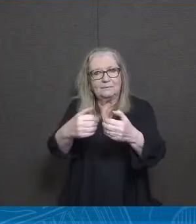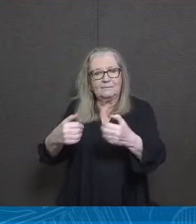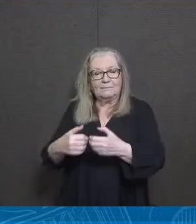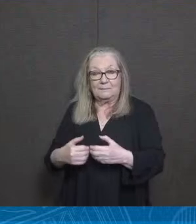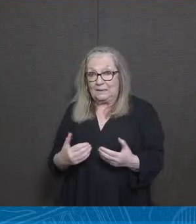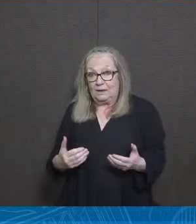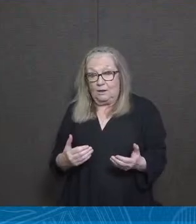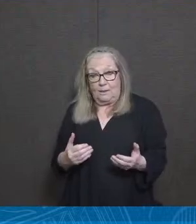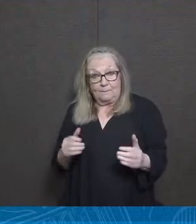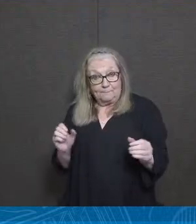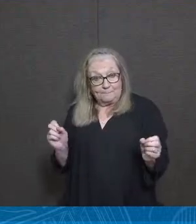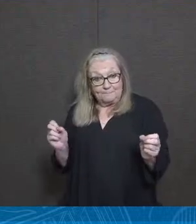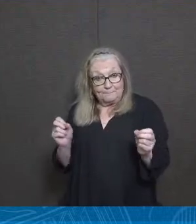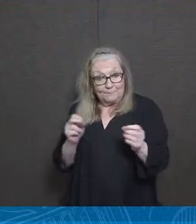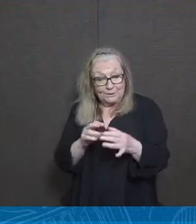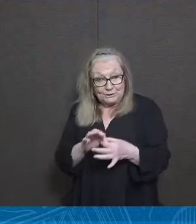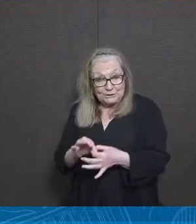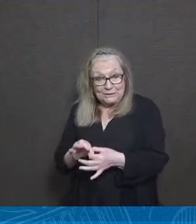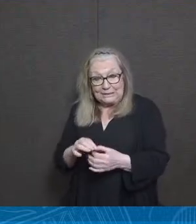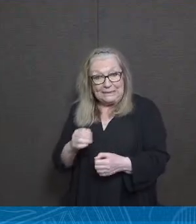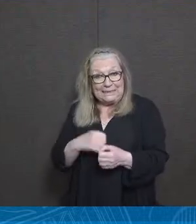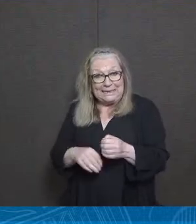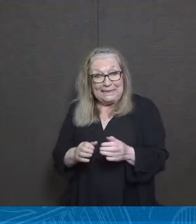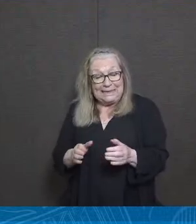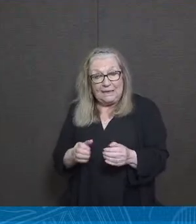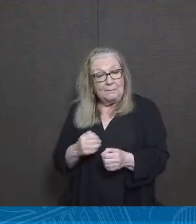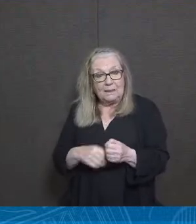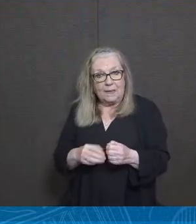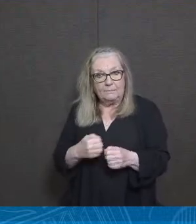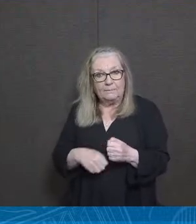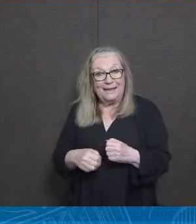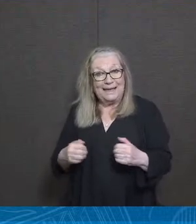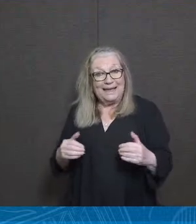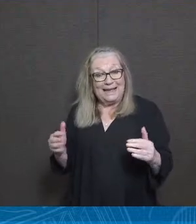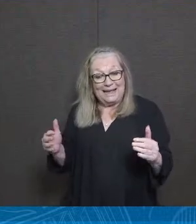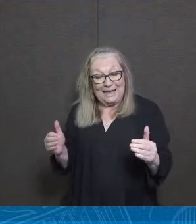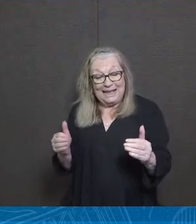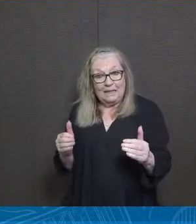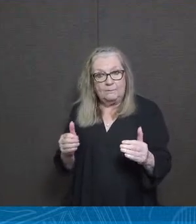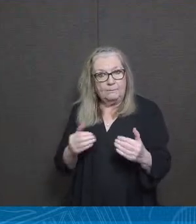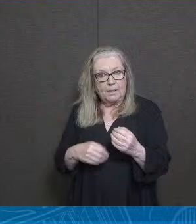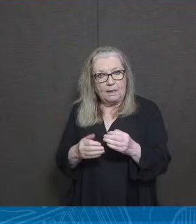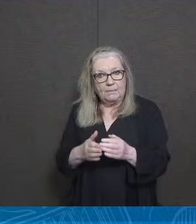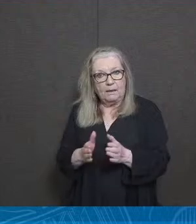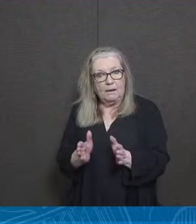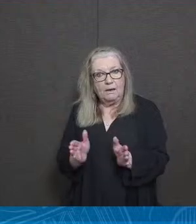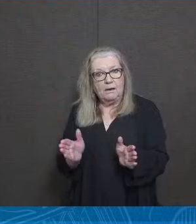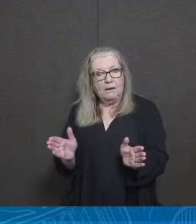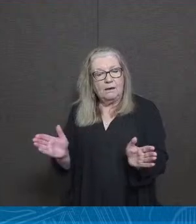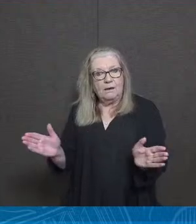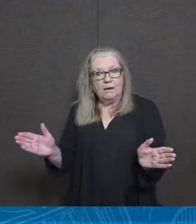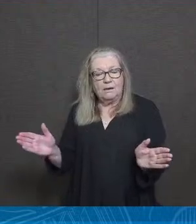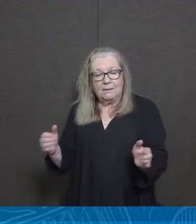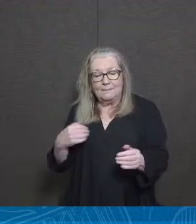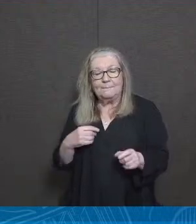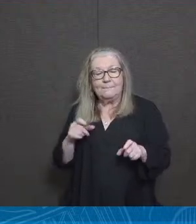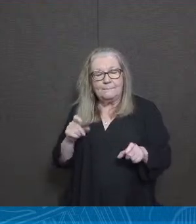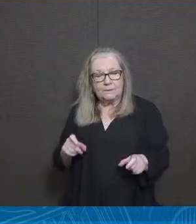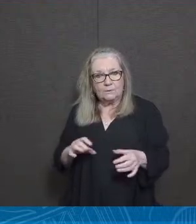bridged, but also they are widening. So it's a very valid question. We just need to act on it. We need to do